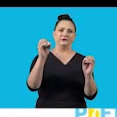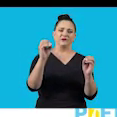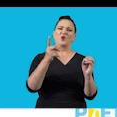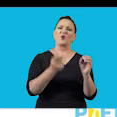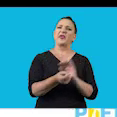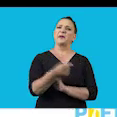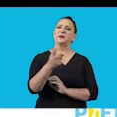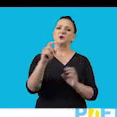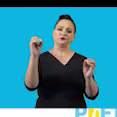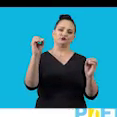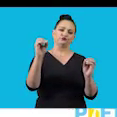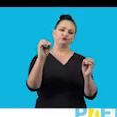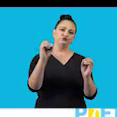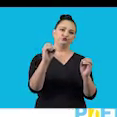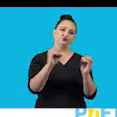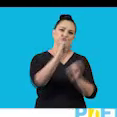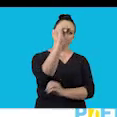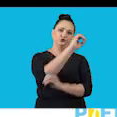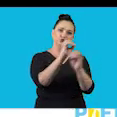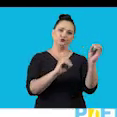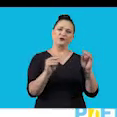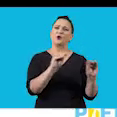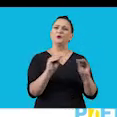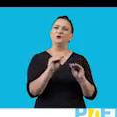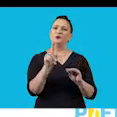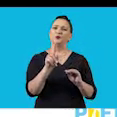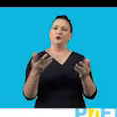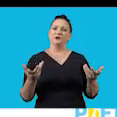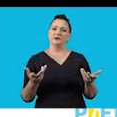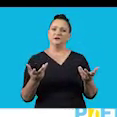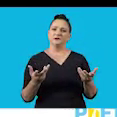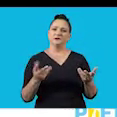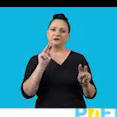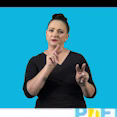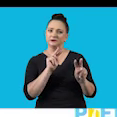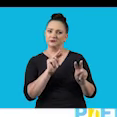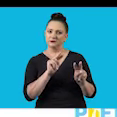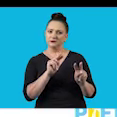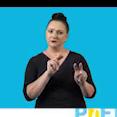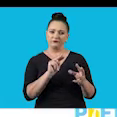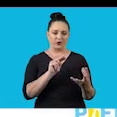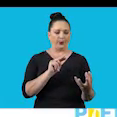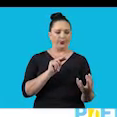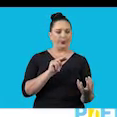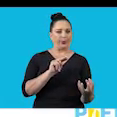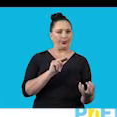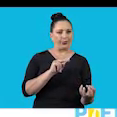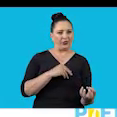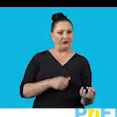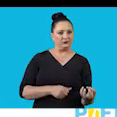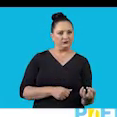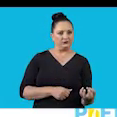what happens to the spaces, and then what happens to their movement as well. So we are decreasing the